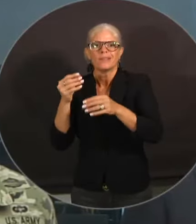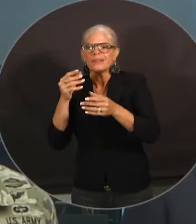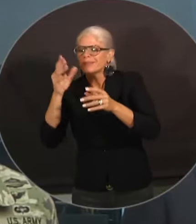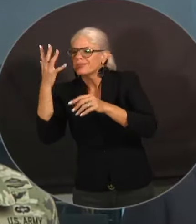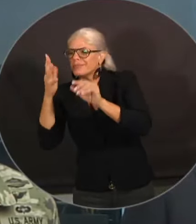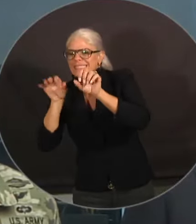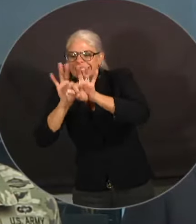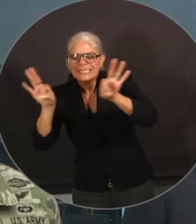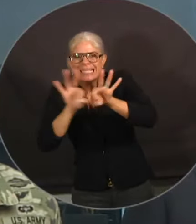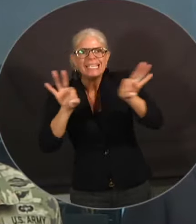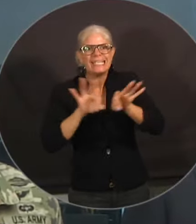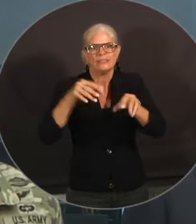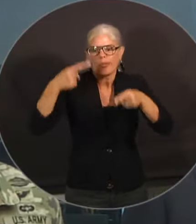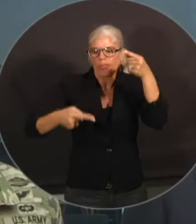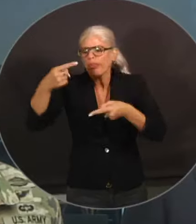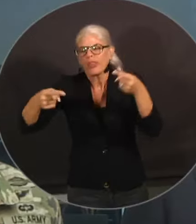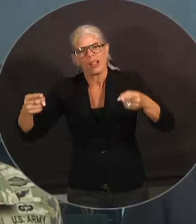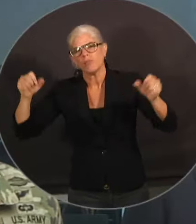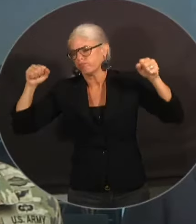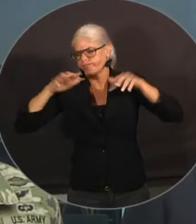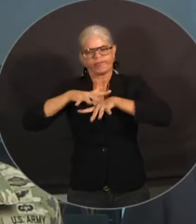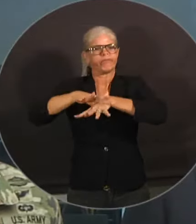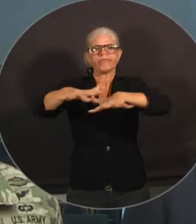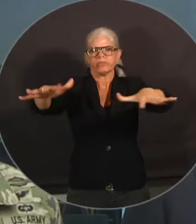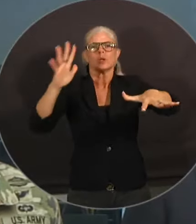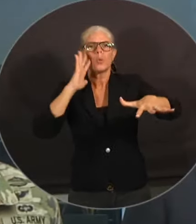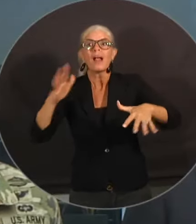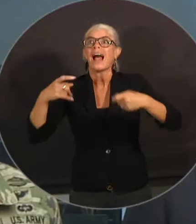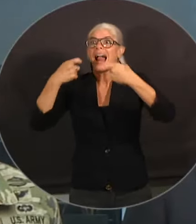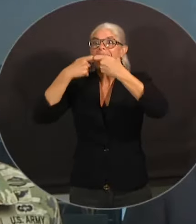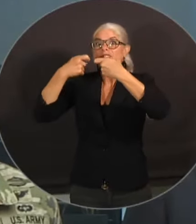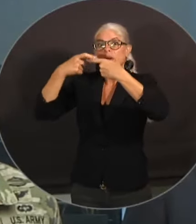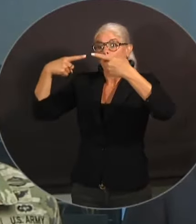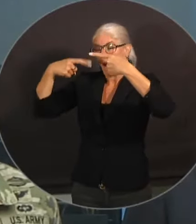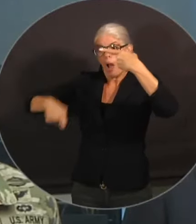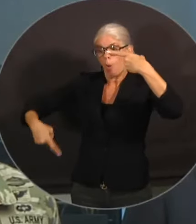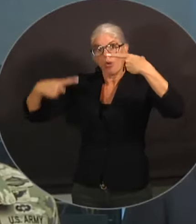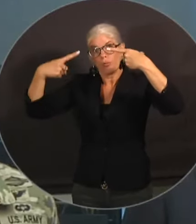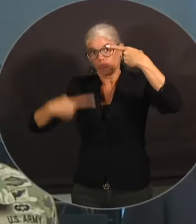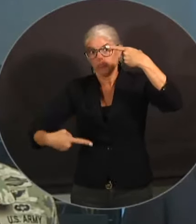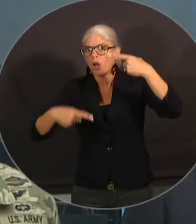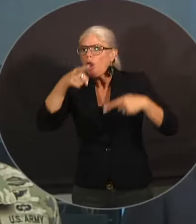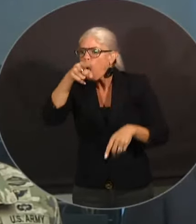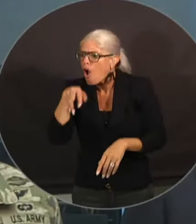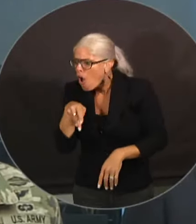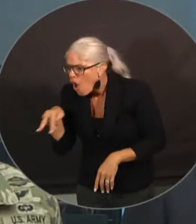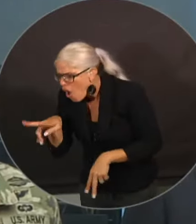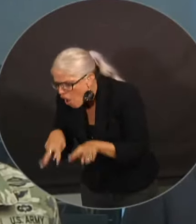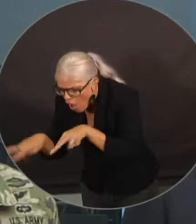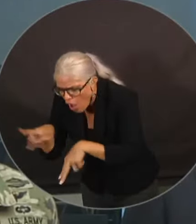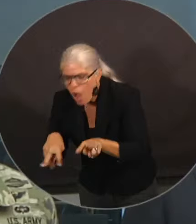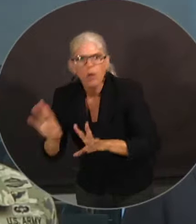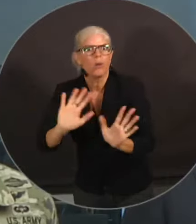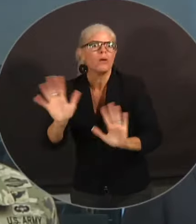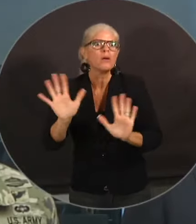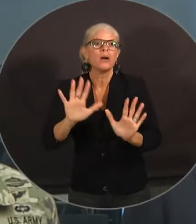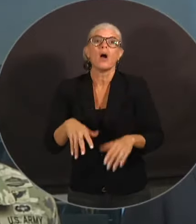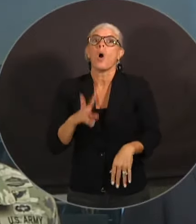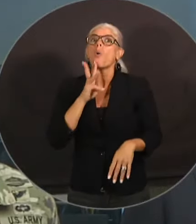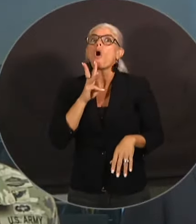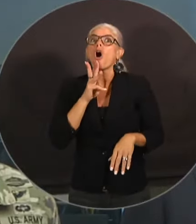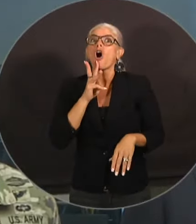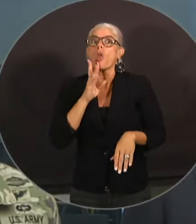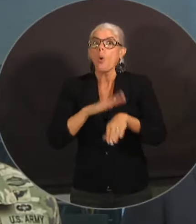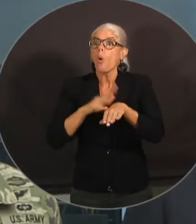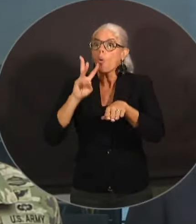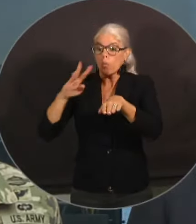be wrapped in power lines. Please do not get out and explore. It can be dangerous. If you see water on the road, please do not drive